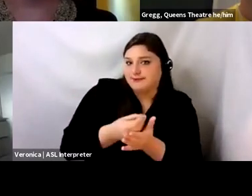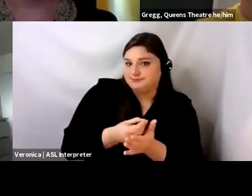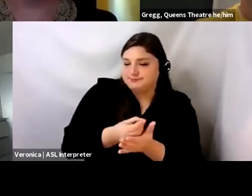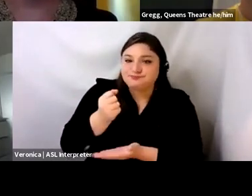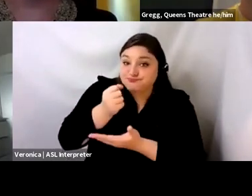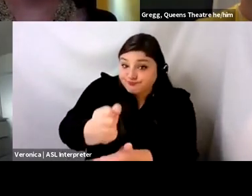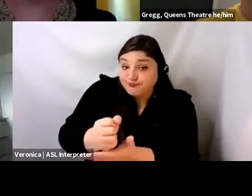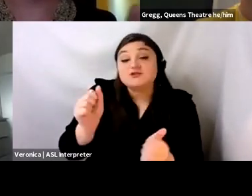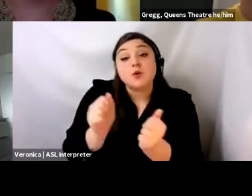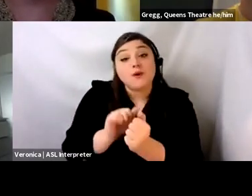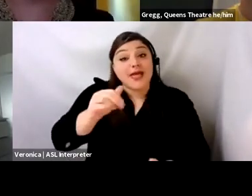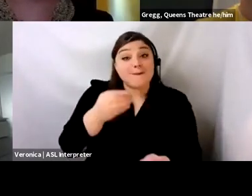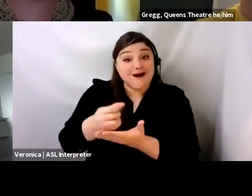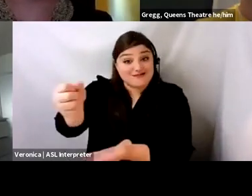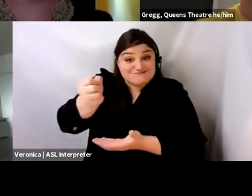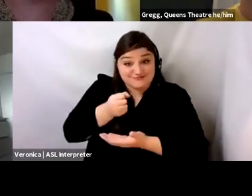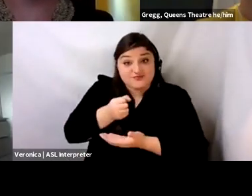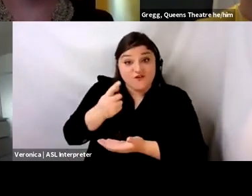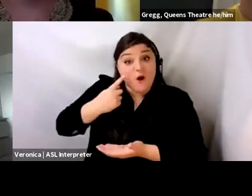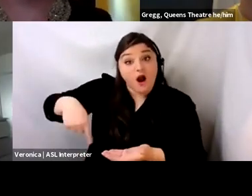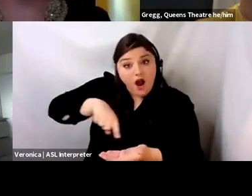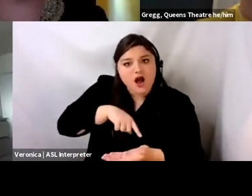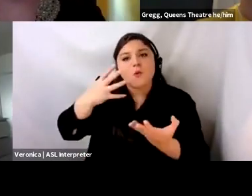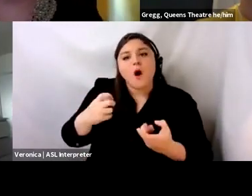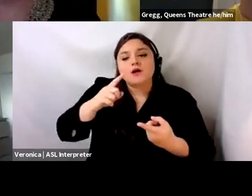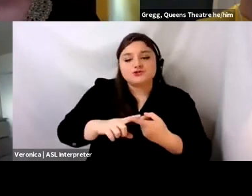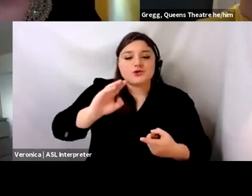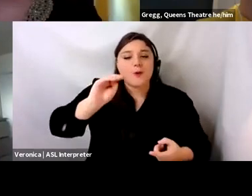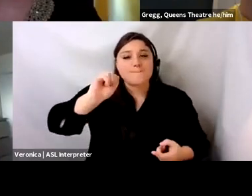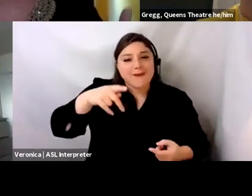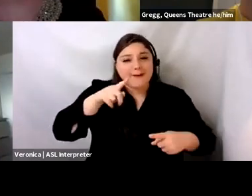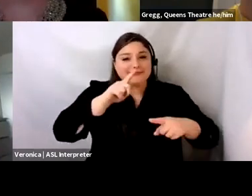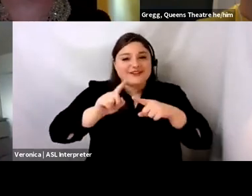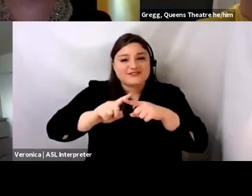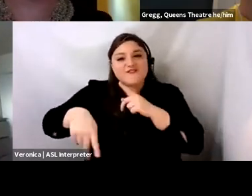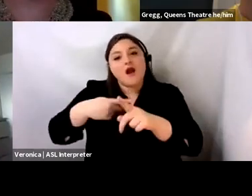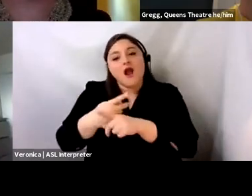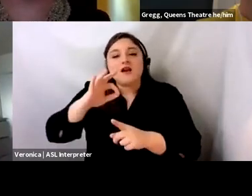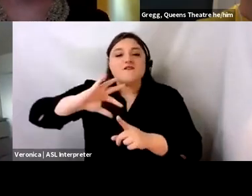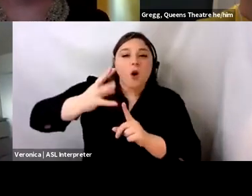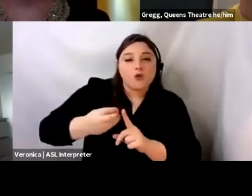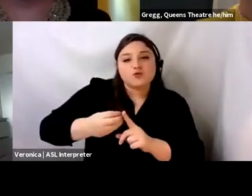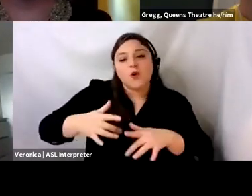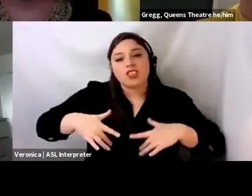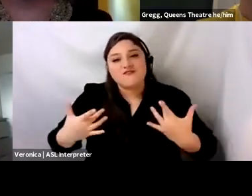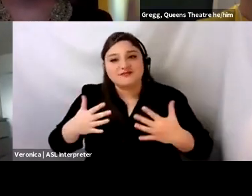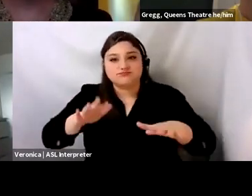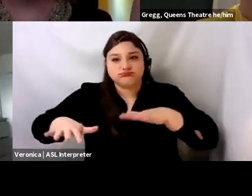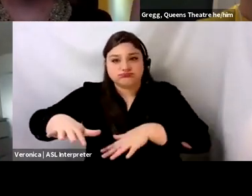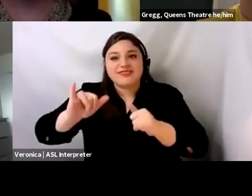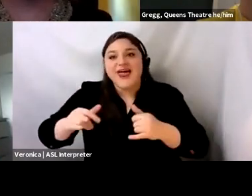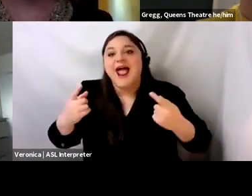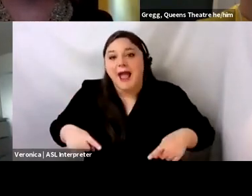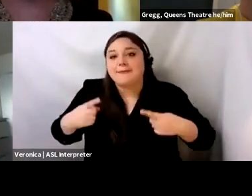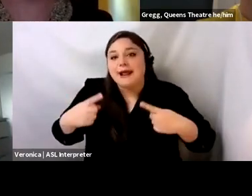grant, we are mapping virtual access and cultural institutions during the pandemic. So really trying to document what is currently going on,